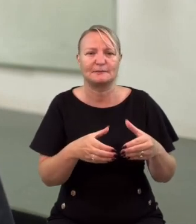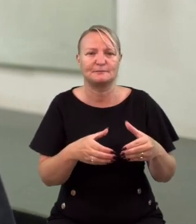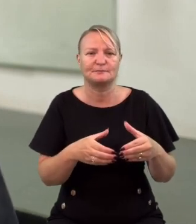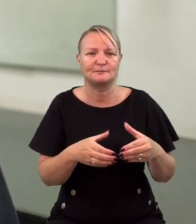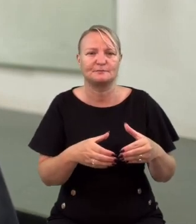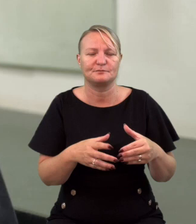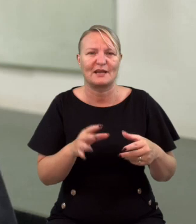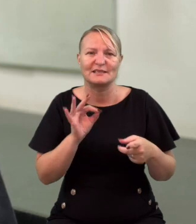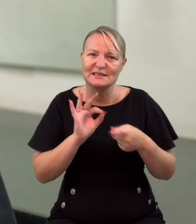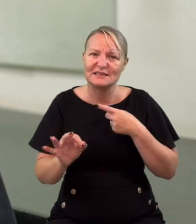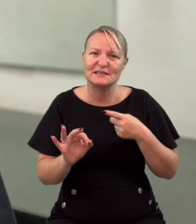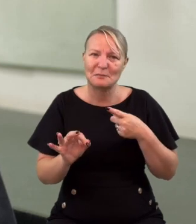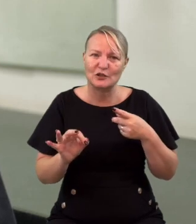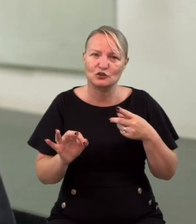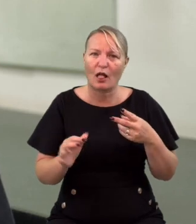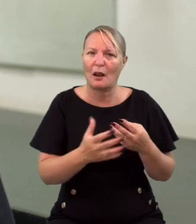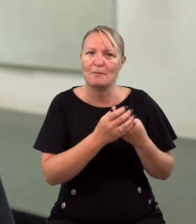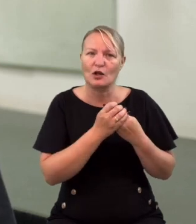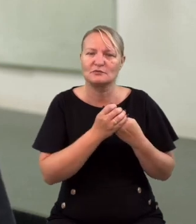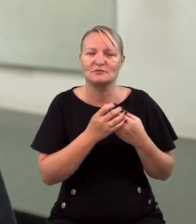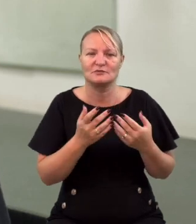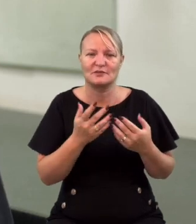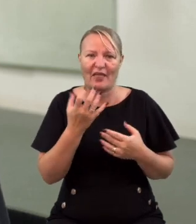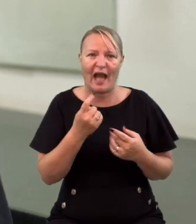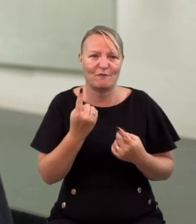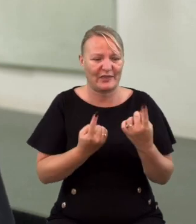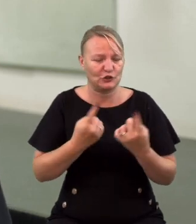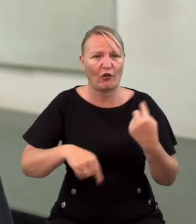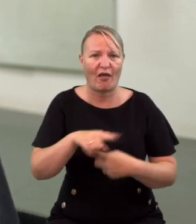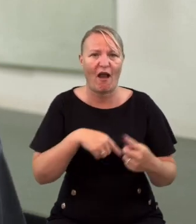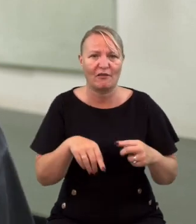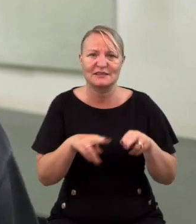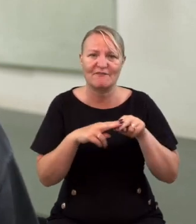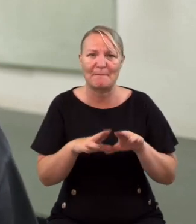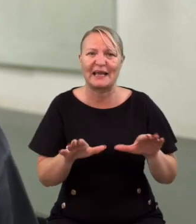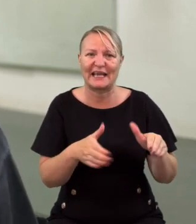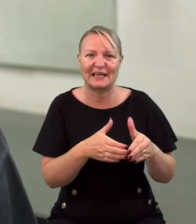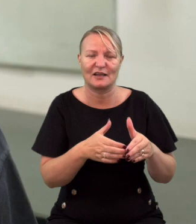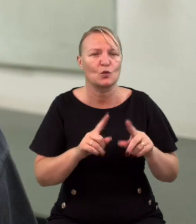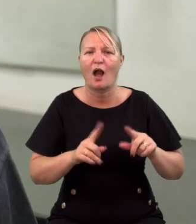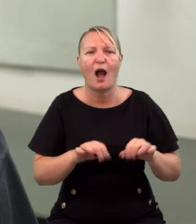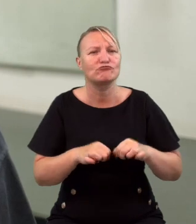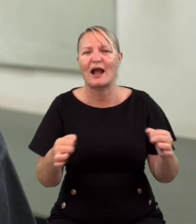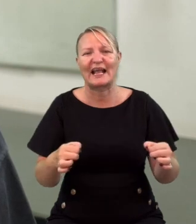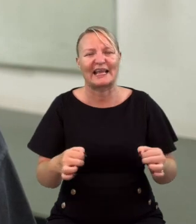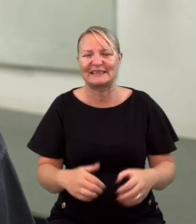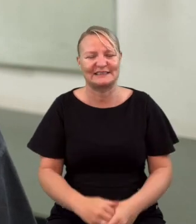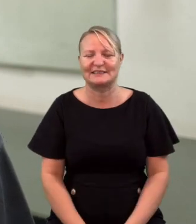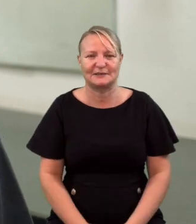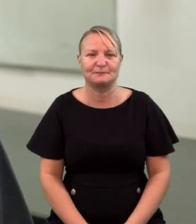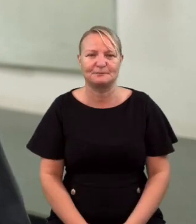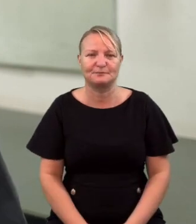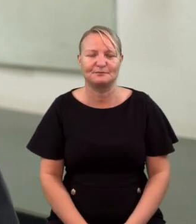just that the kind of special bond and connection that they have with each other. I feel like, yeah,